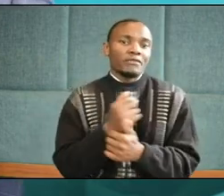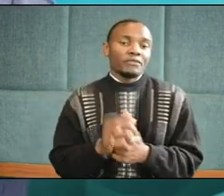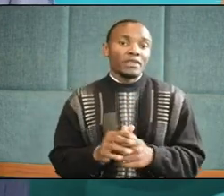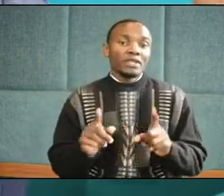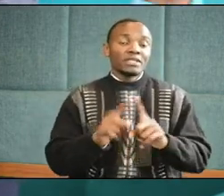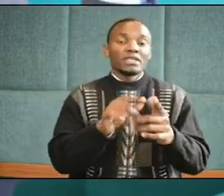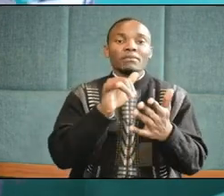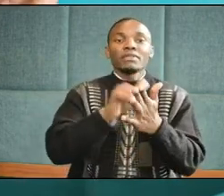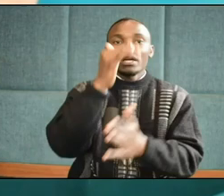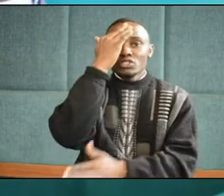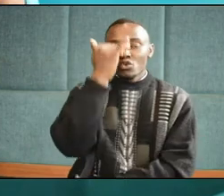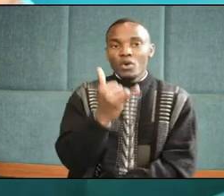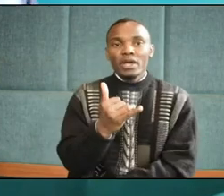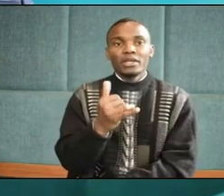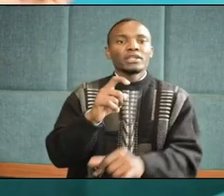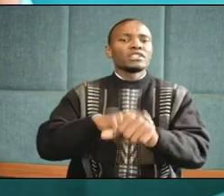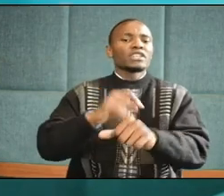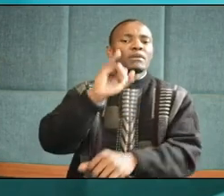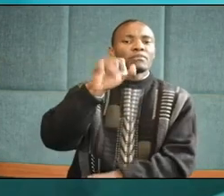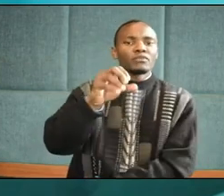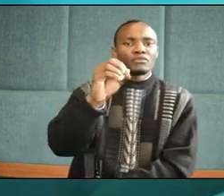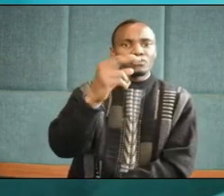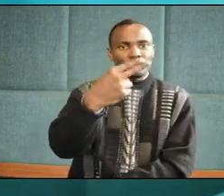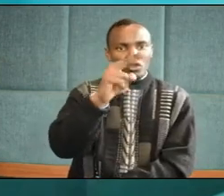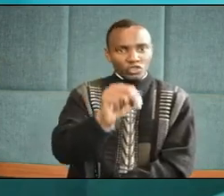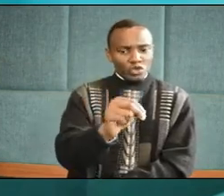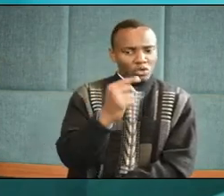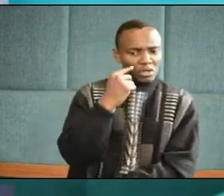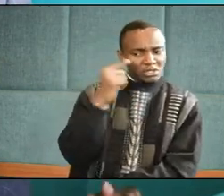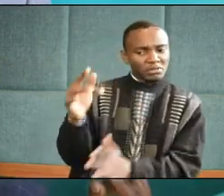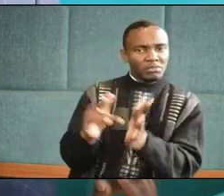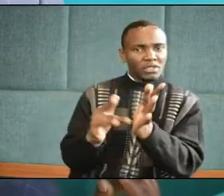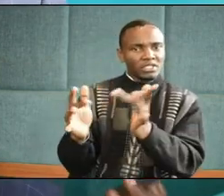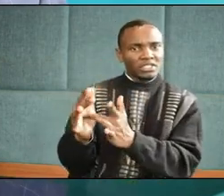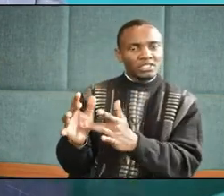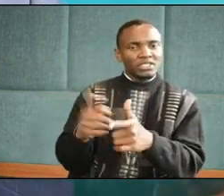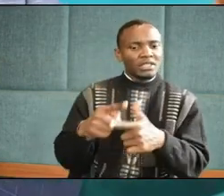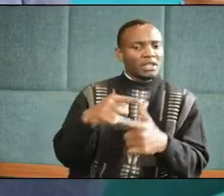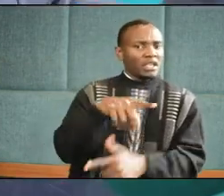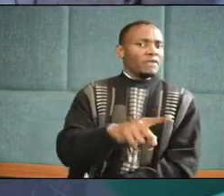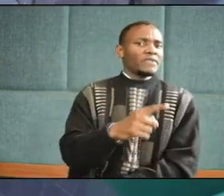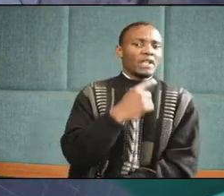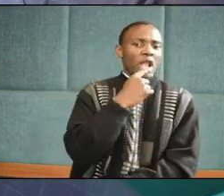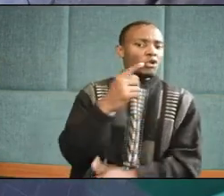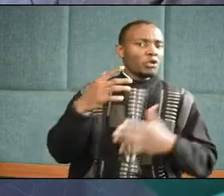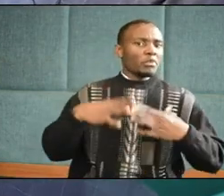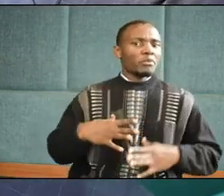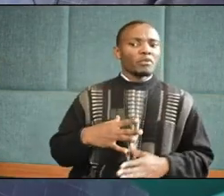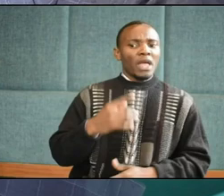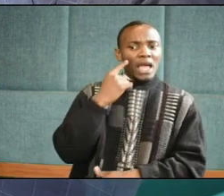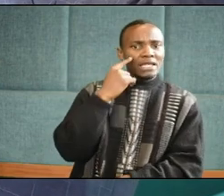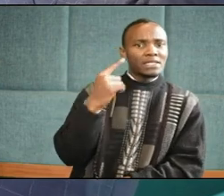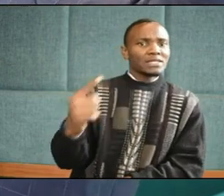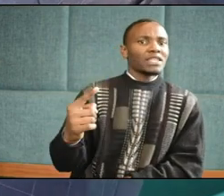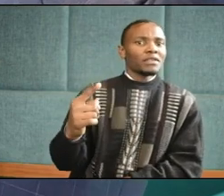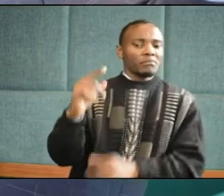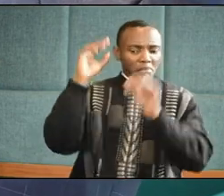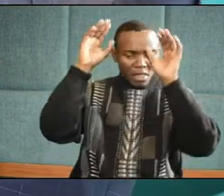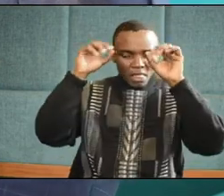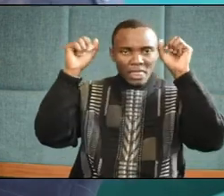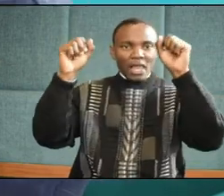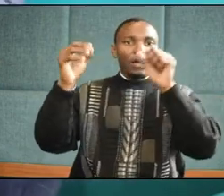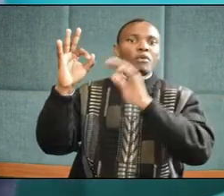is why when John saw Jesus, he told people, "Behold the Lamb of